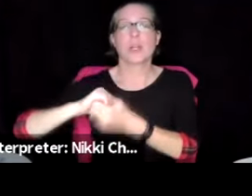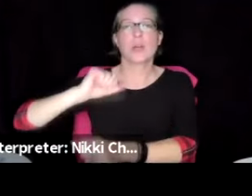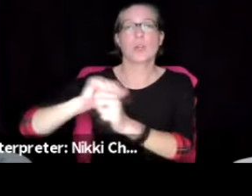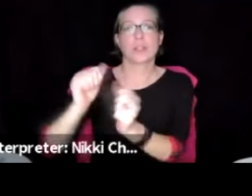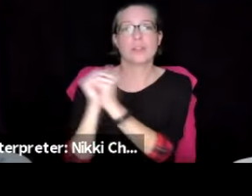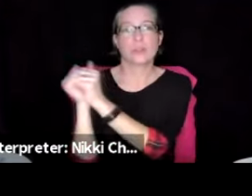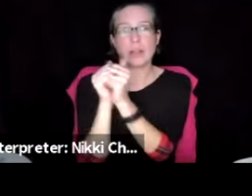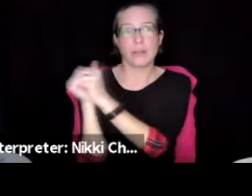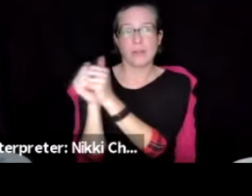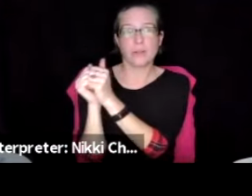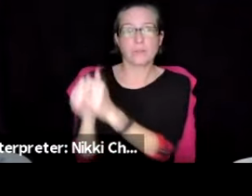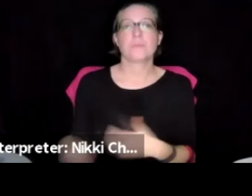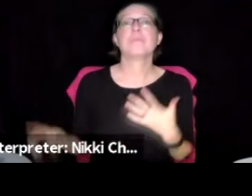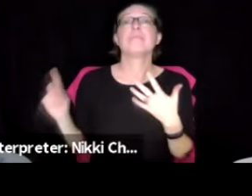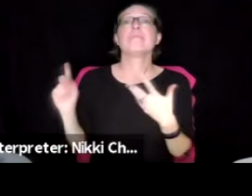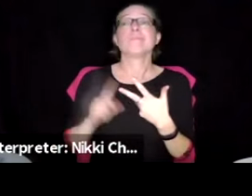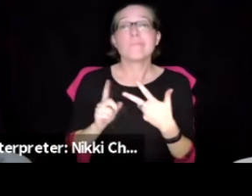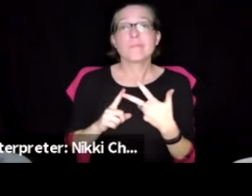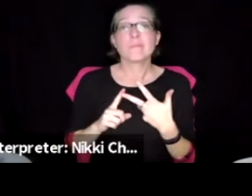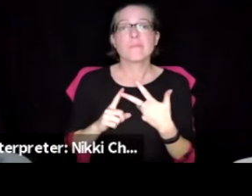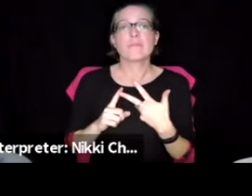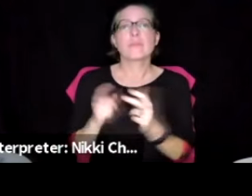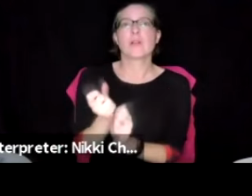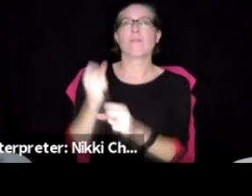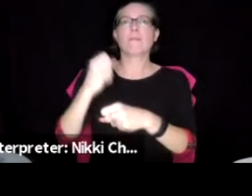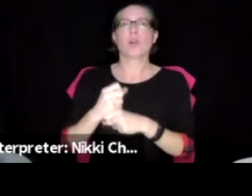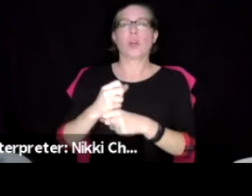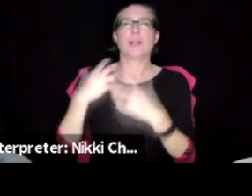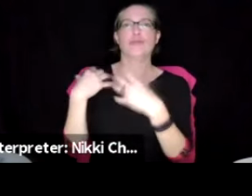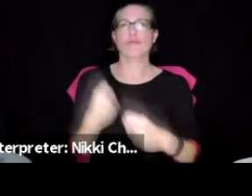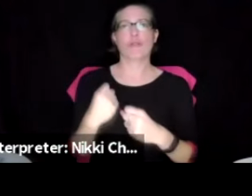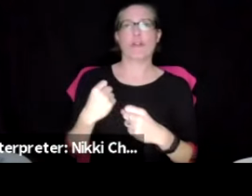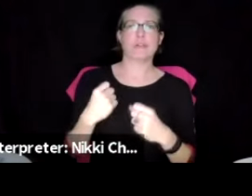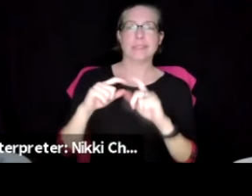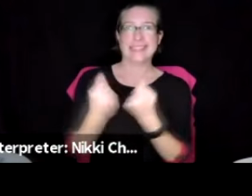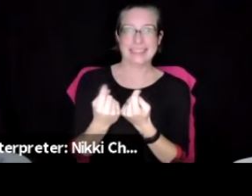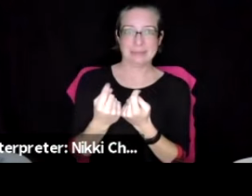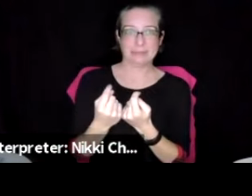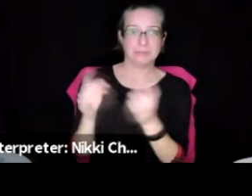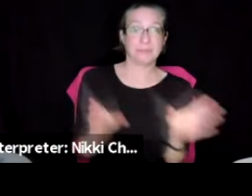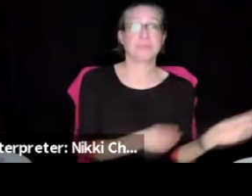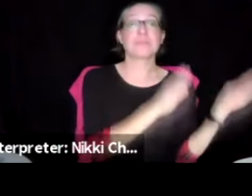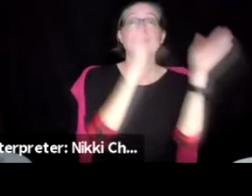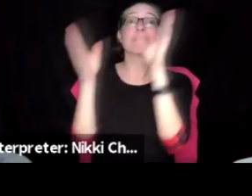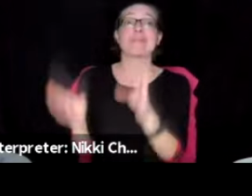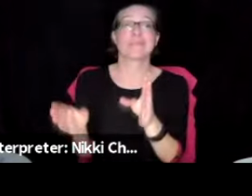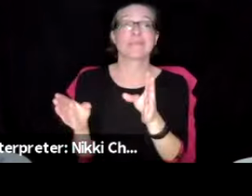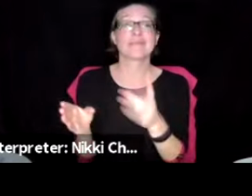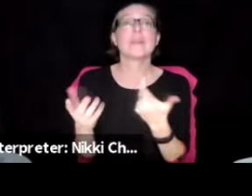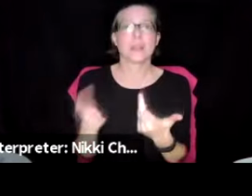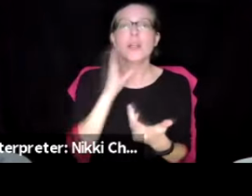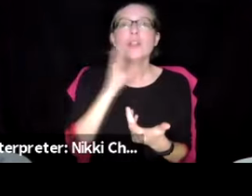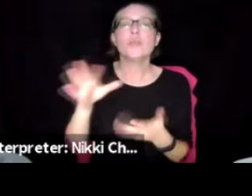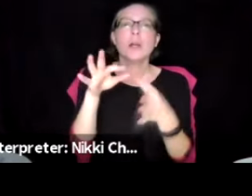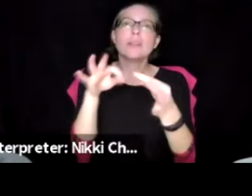and form a strong team. And then you'll define your issue, figure out what you want to investigate and how